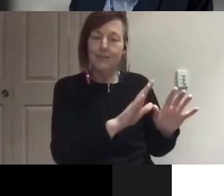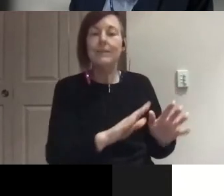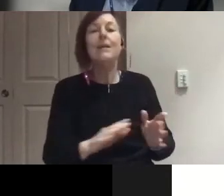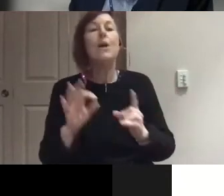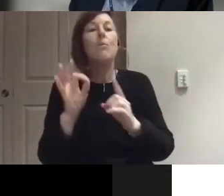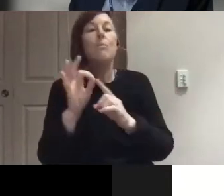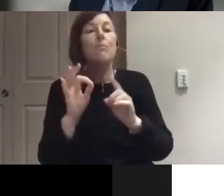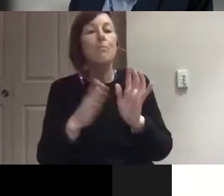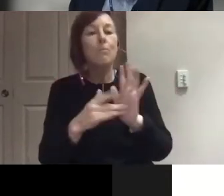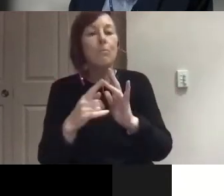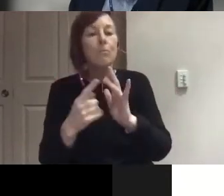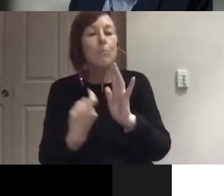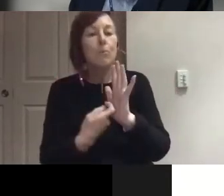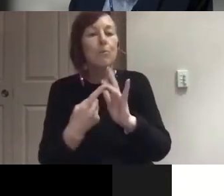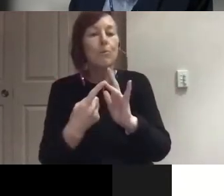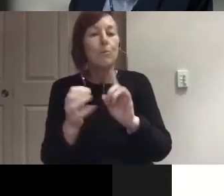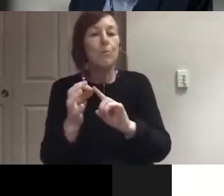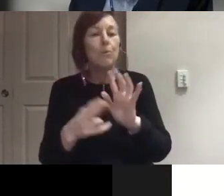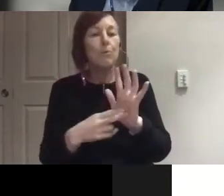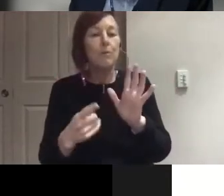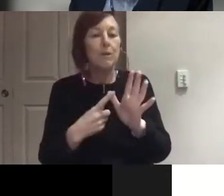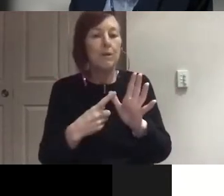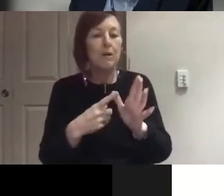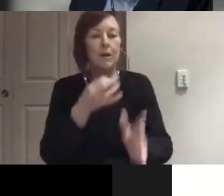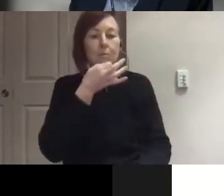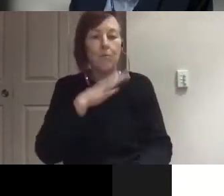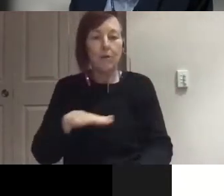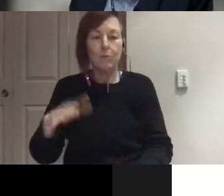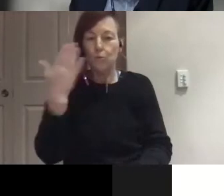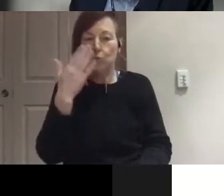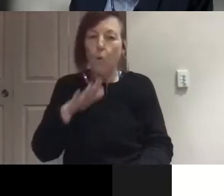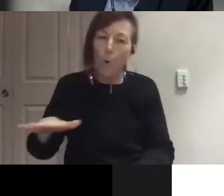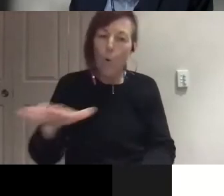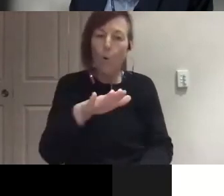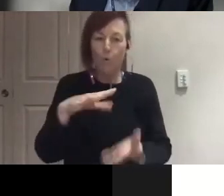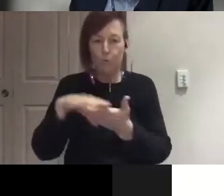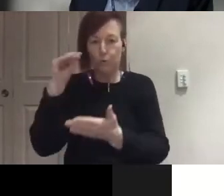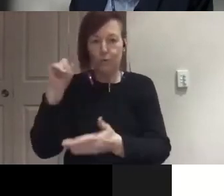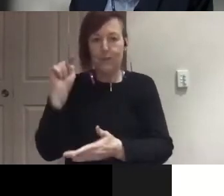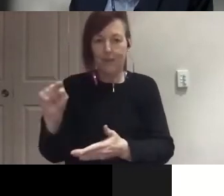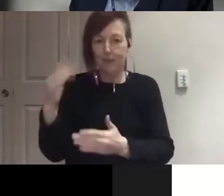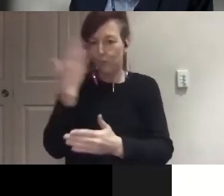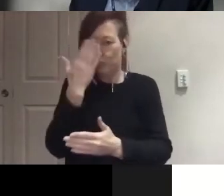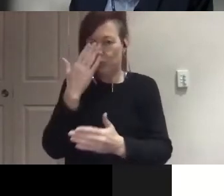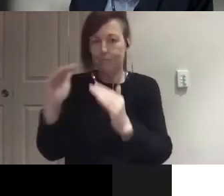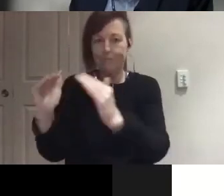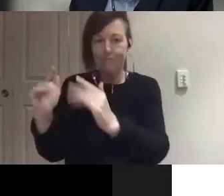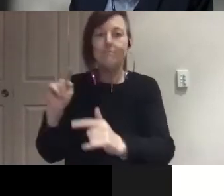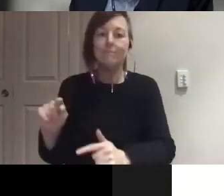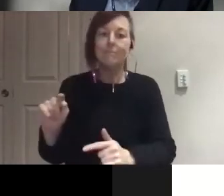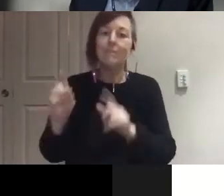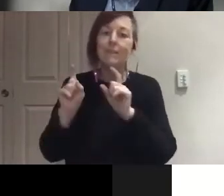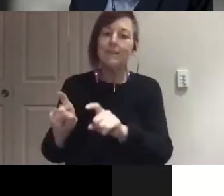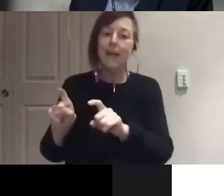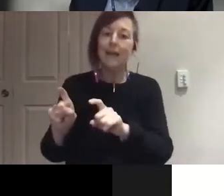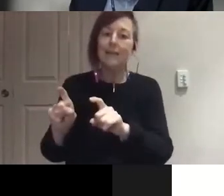I saw a question, Matt, about what if I'm not a close contact at Notre